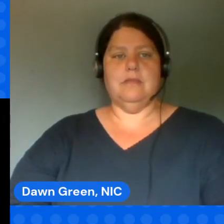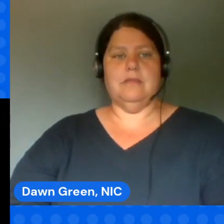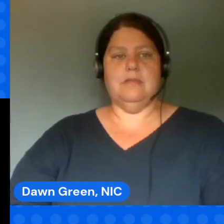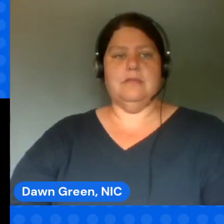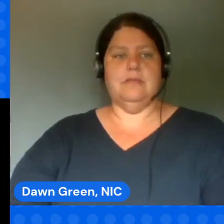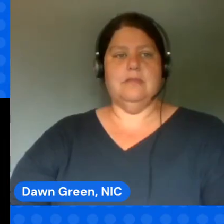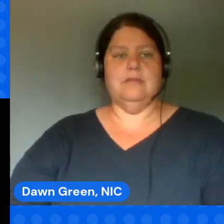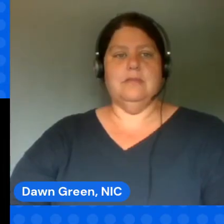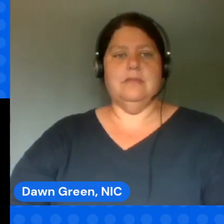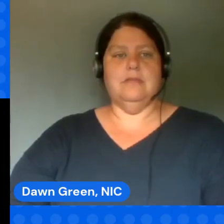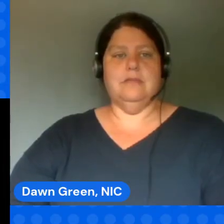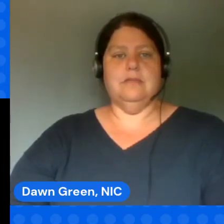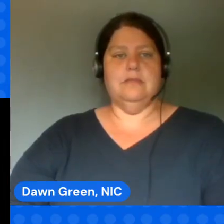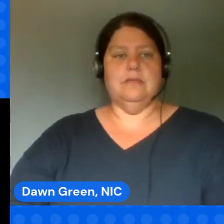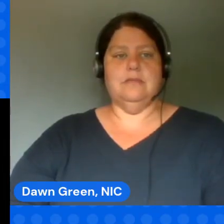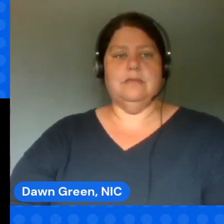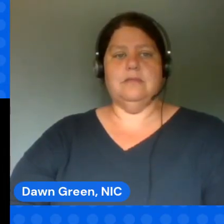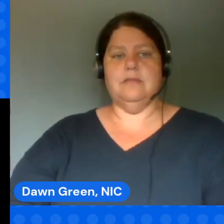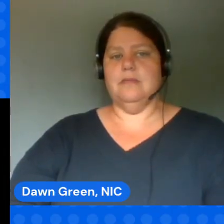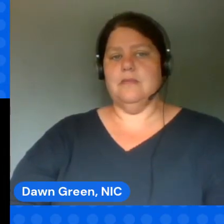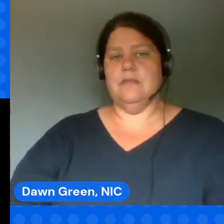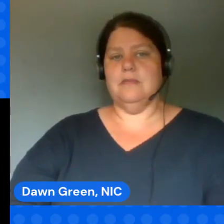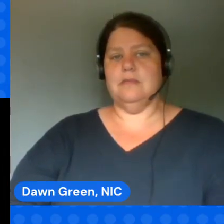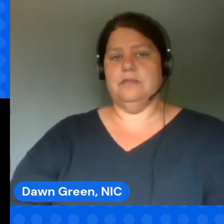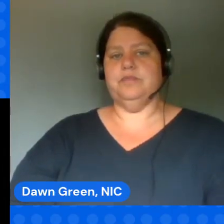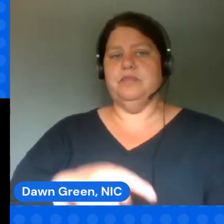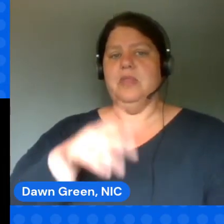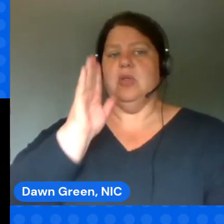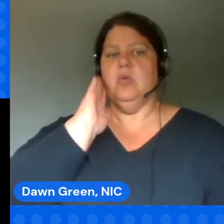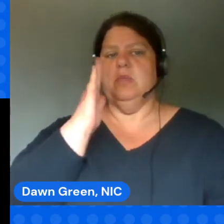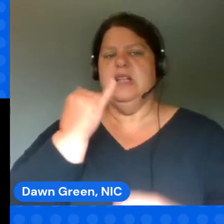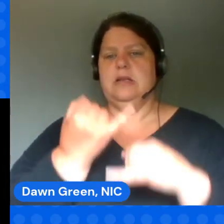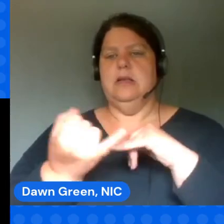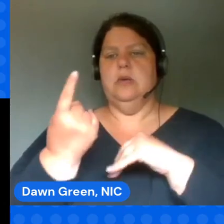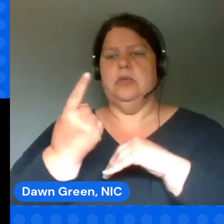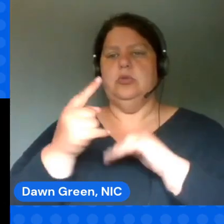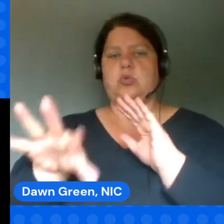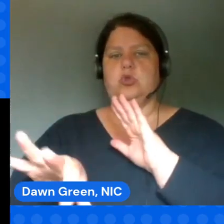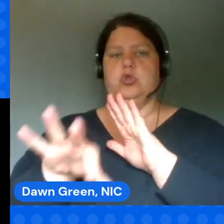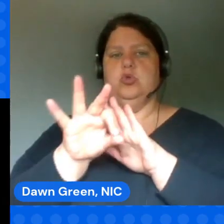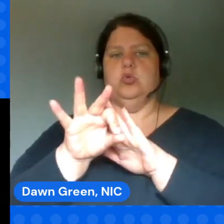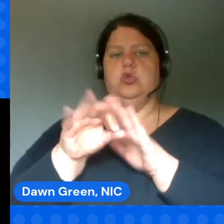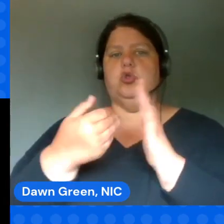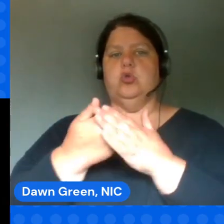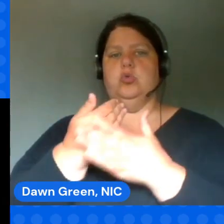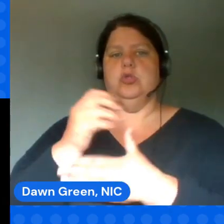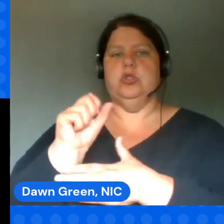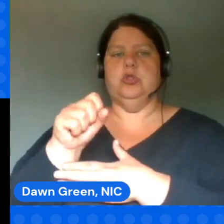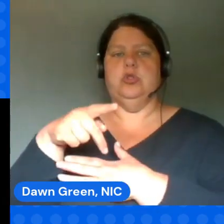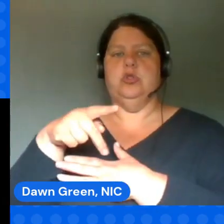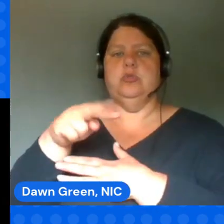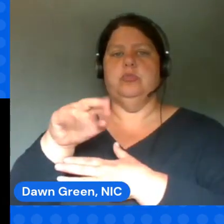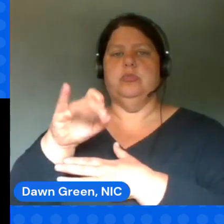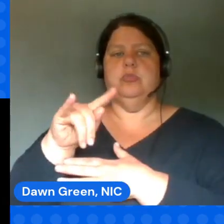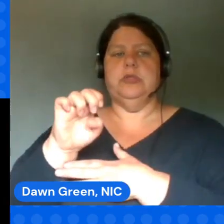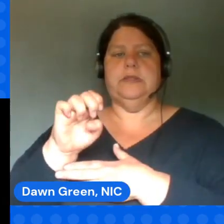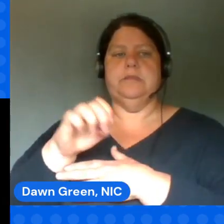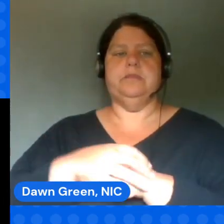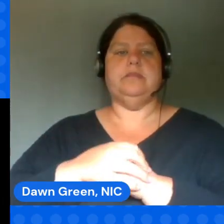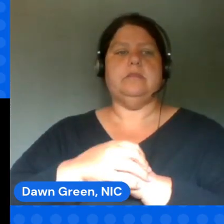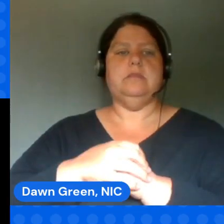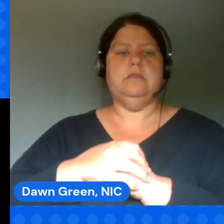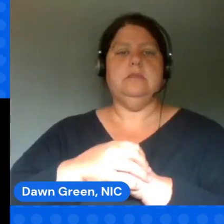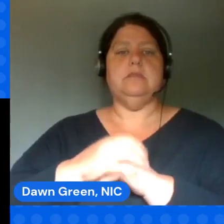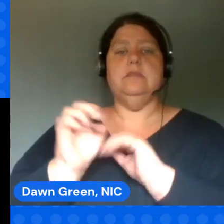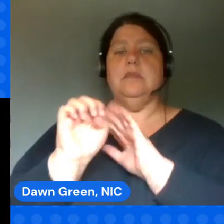And then what this will be the last piece, choosing a new sprite. And so in the example